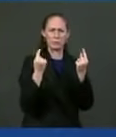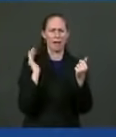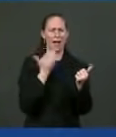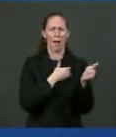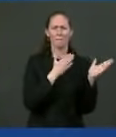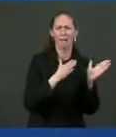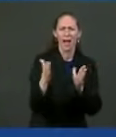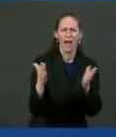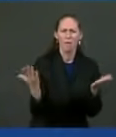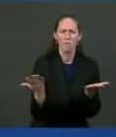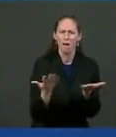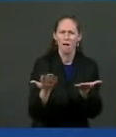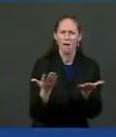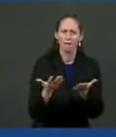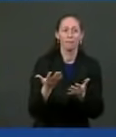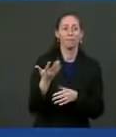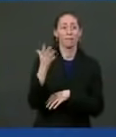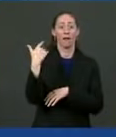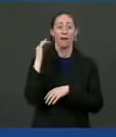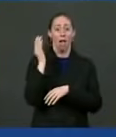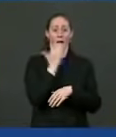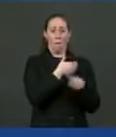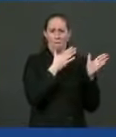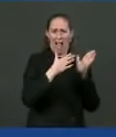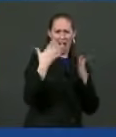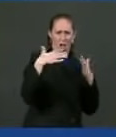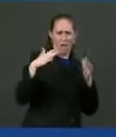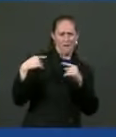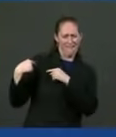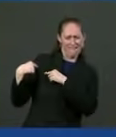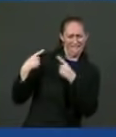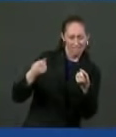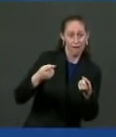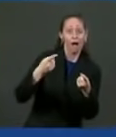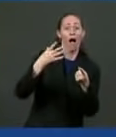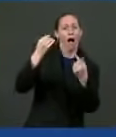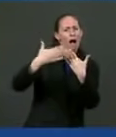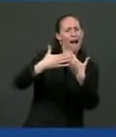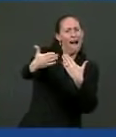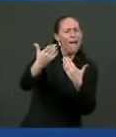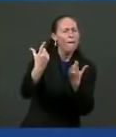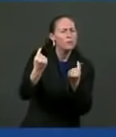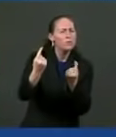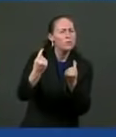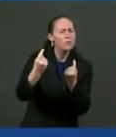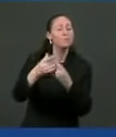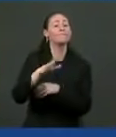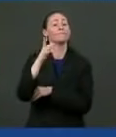it starts with understanding this. Even as the Delta variant